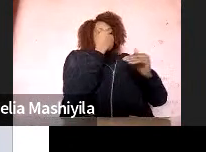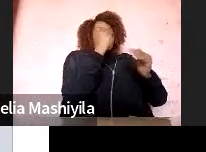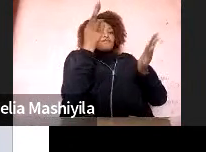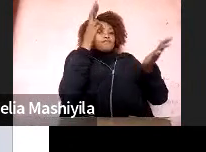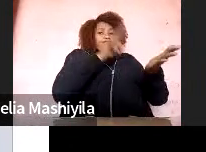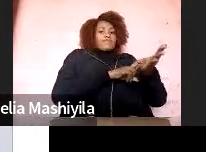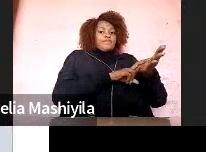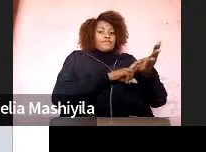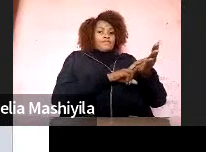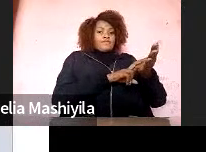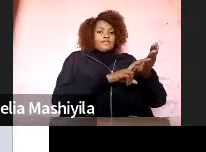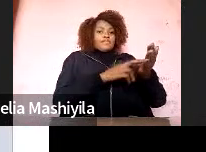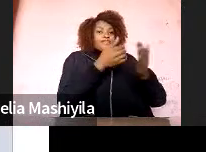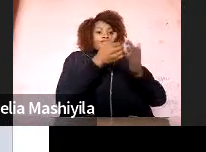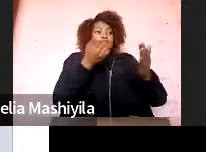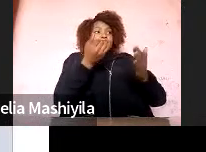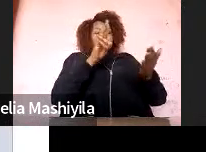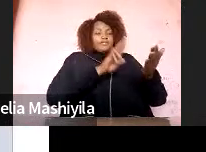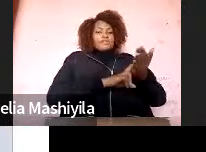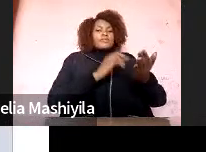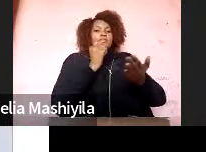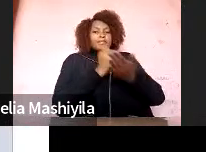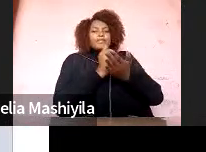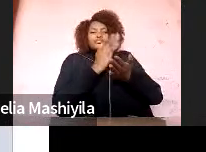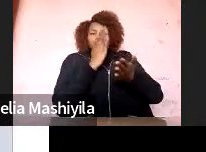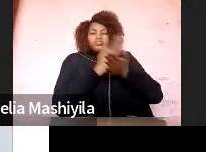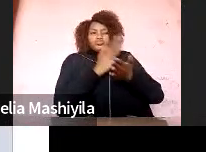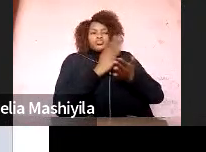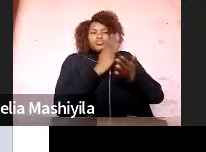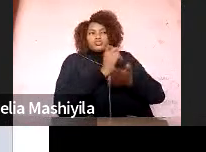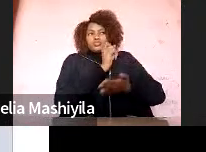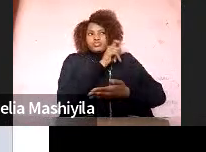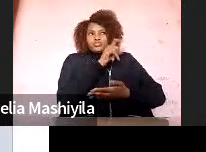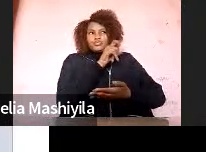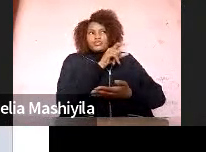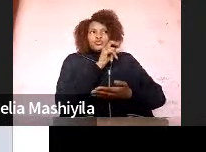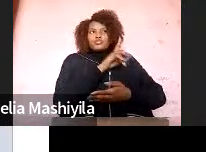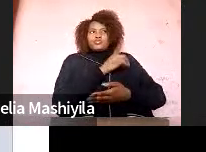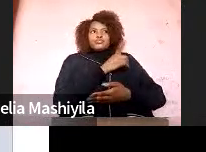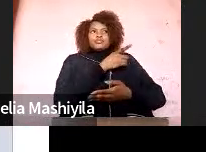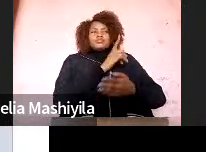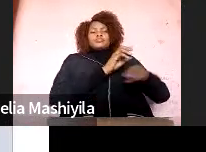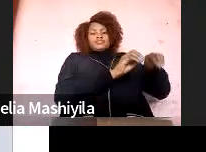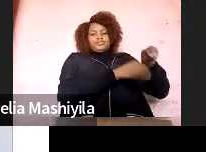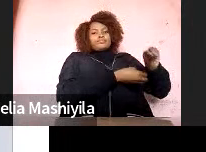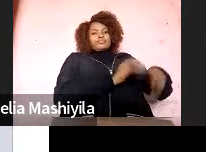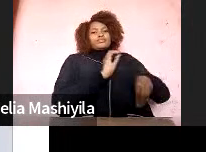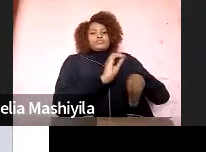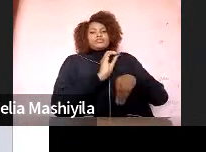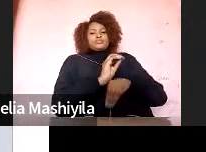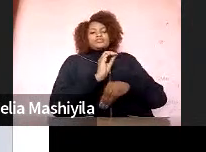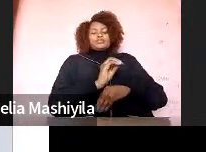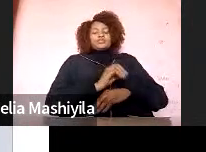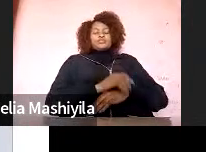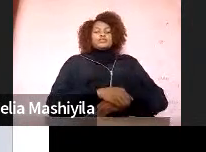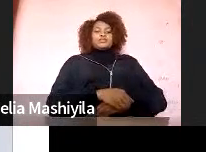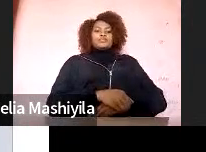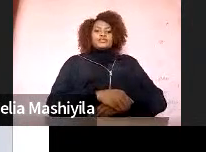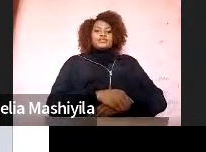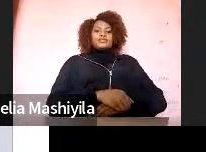indicated, some of the things you can pick up is the tax number, is the office where these things are